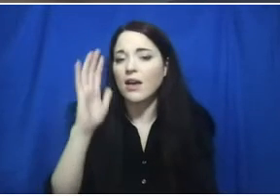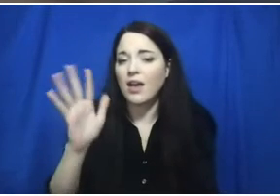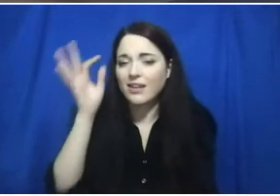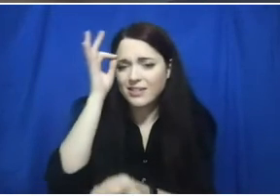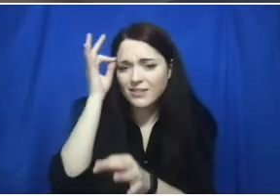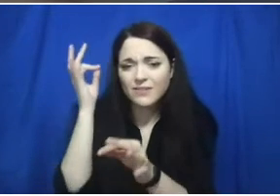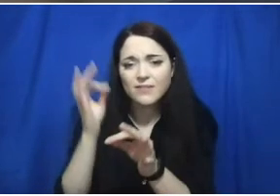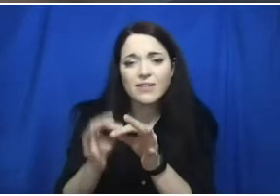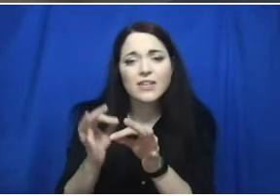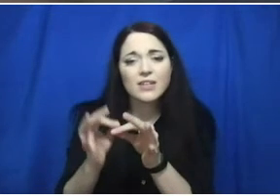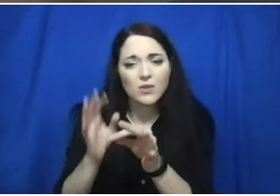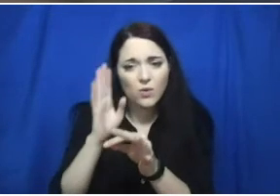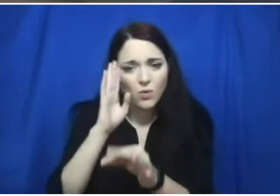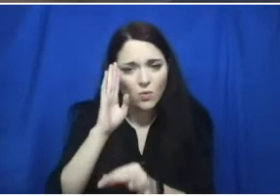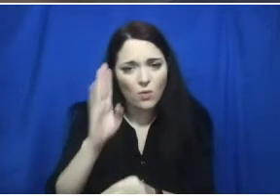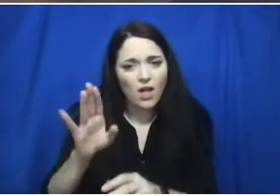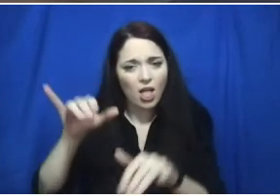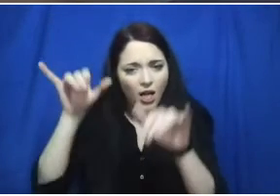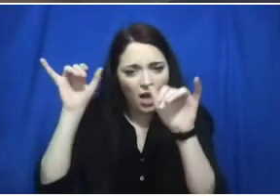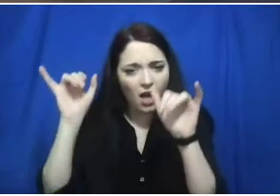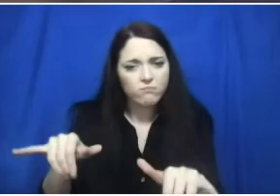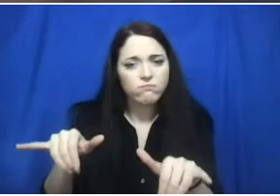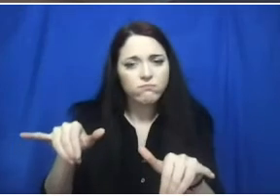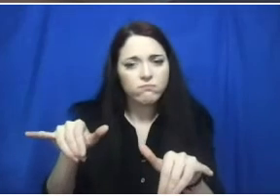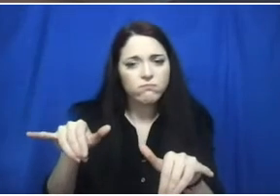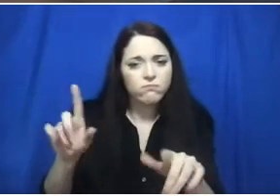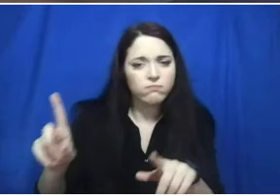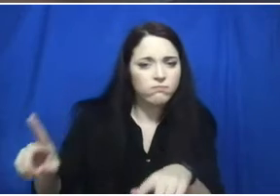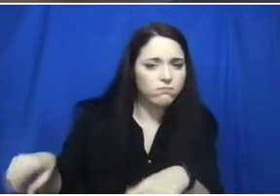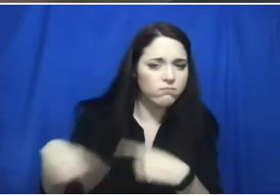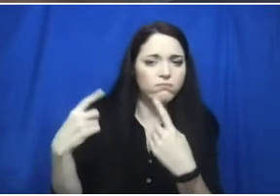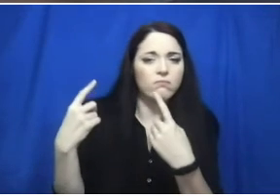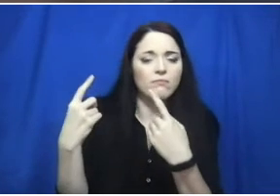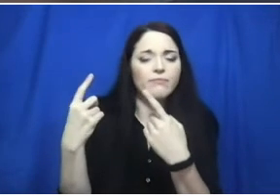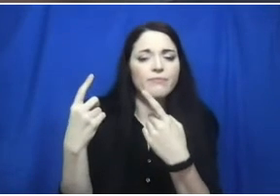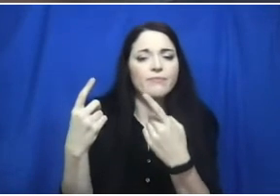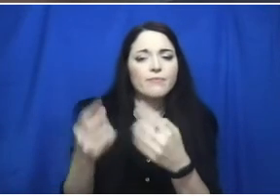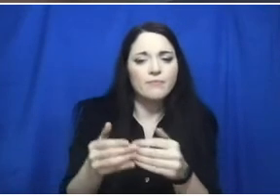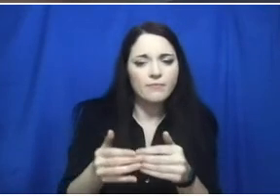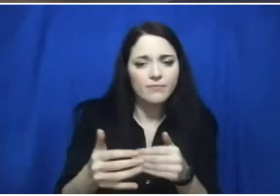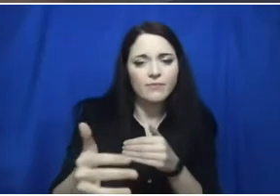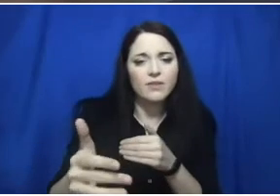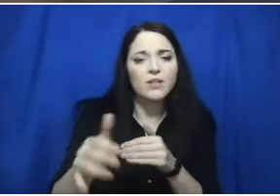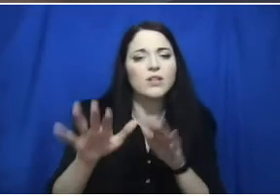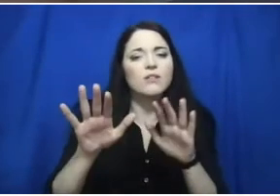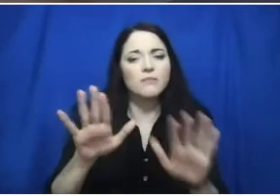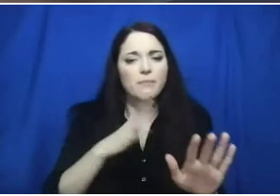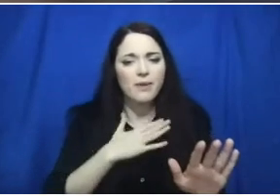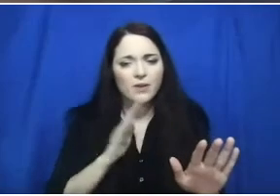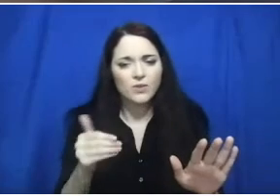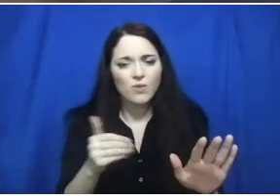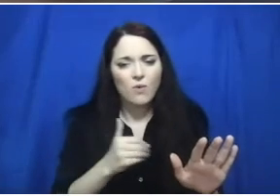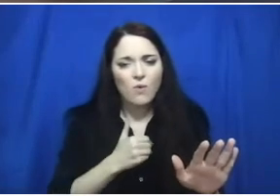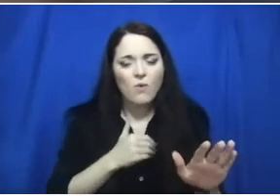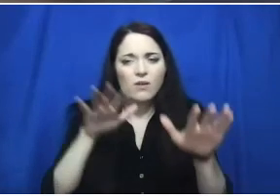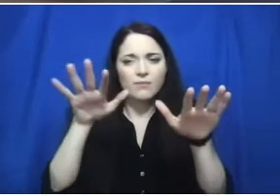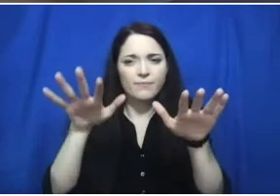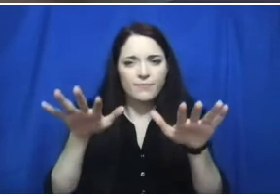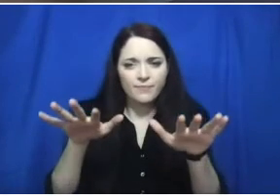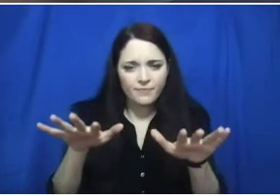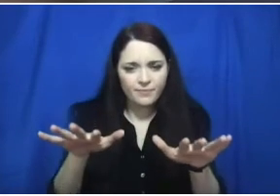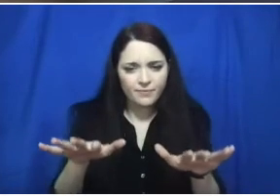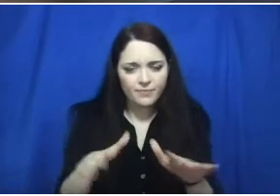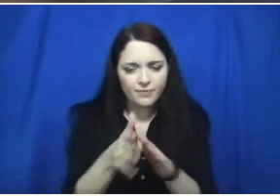will remain. Be still, my my soul,